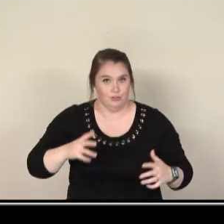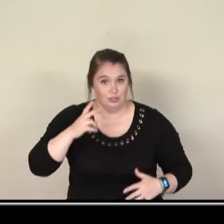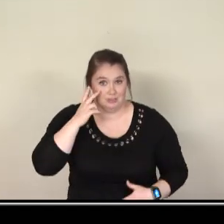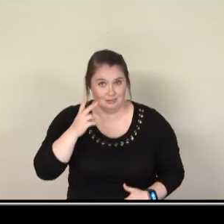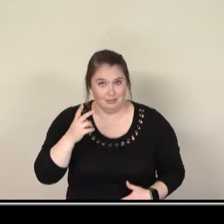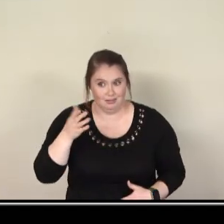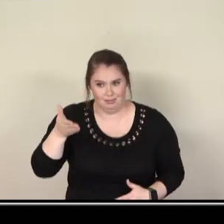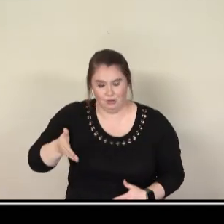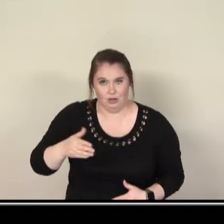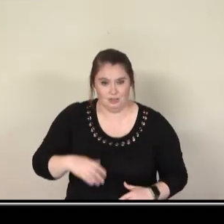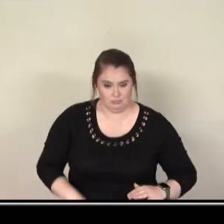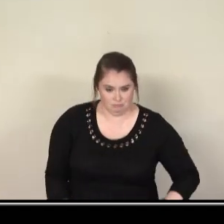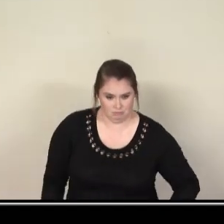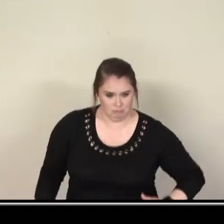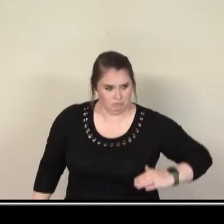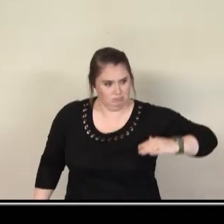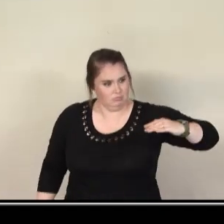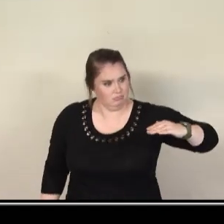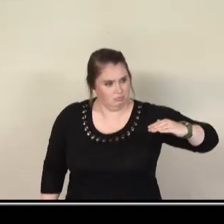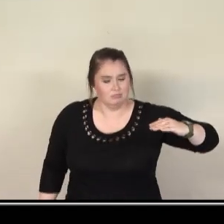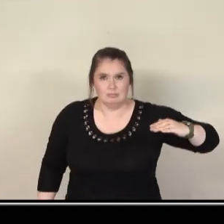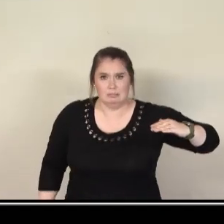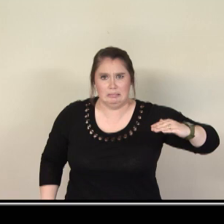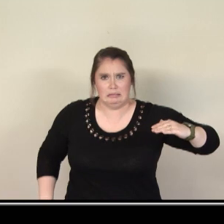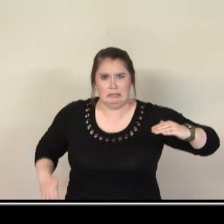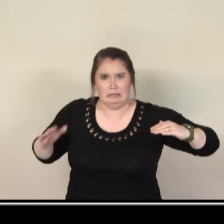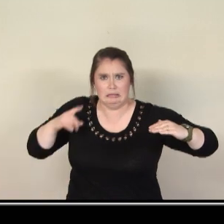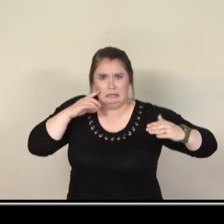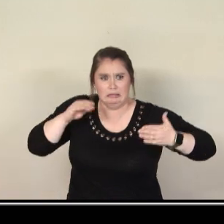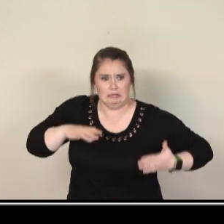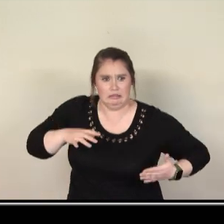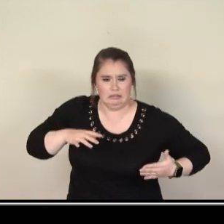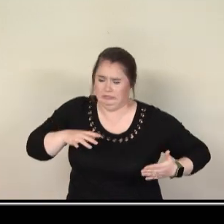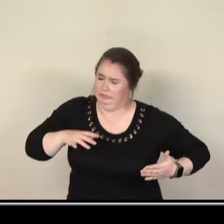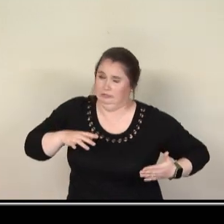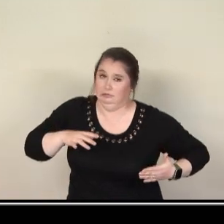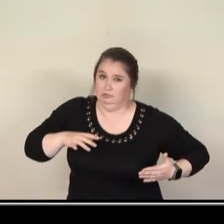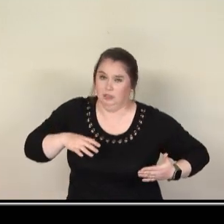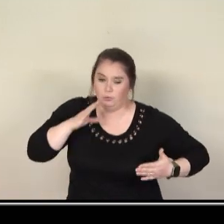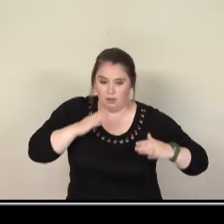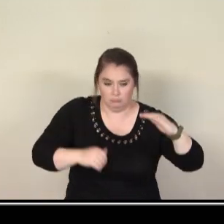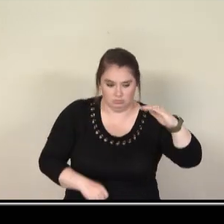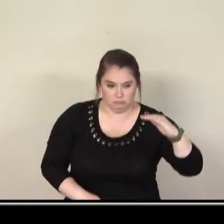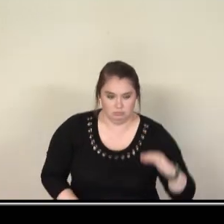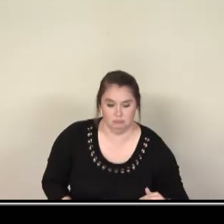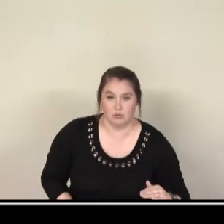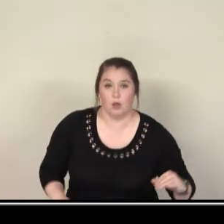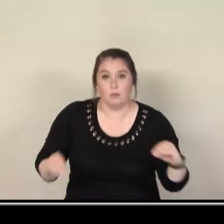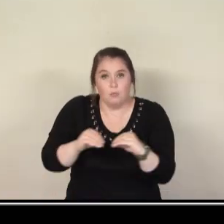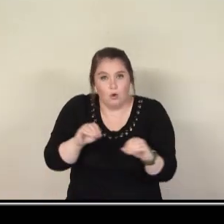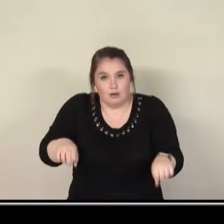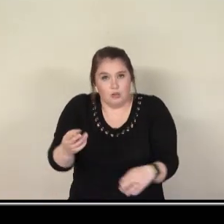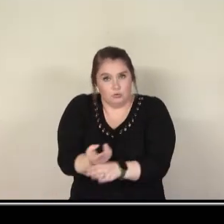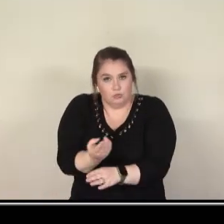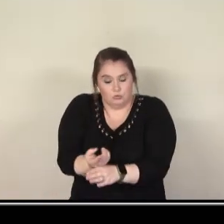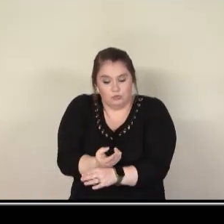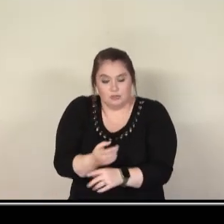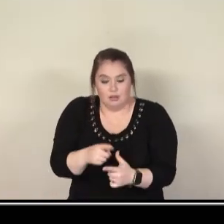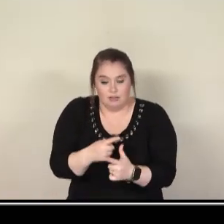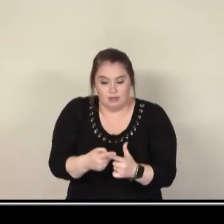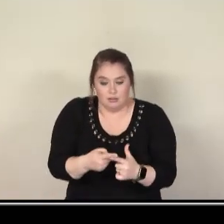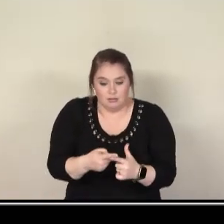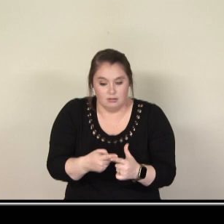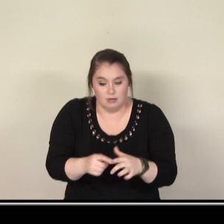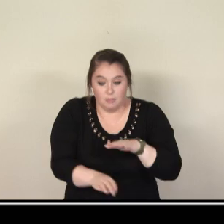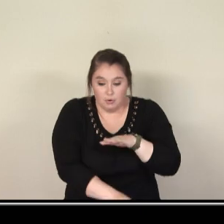tall. It's way too tall for an elementary school, so we're going to bring that down, make it a little bit more accessible and usable. And then there at the bottom, the new